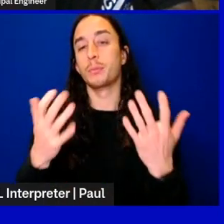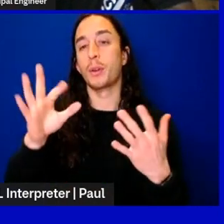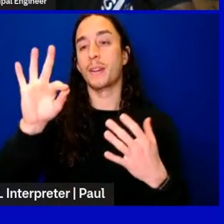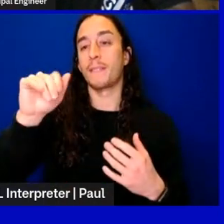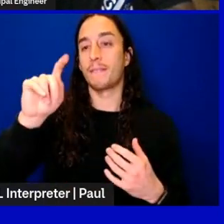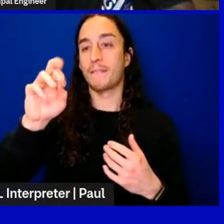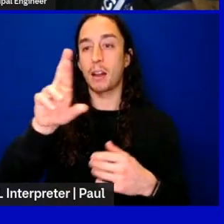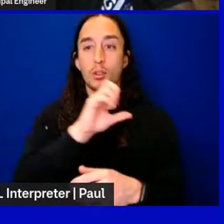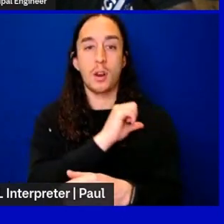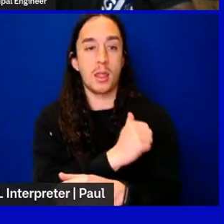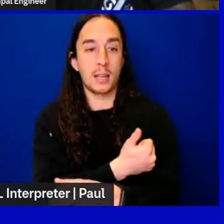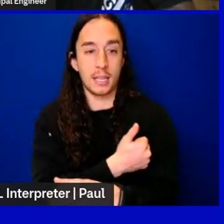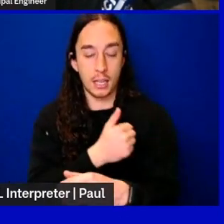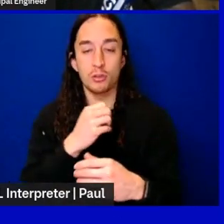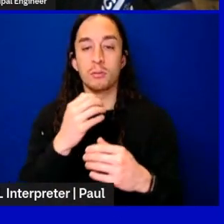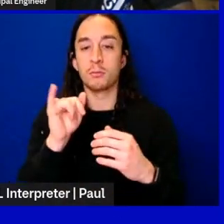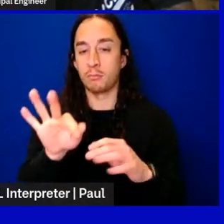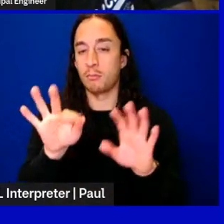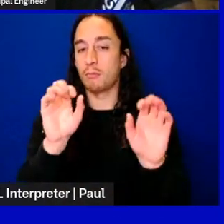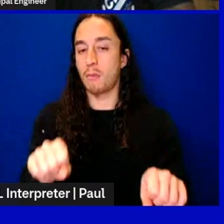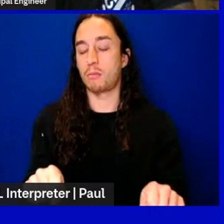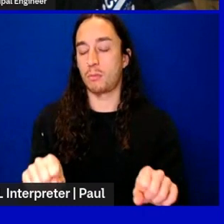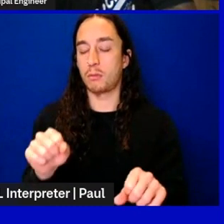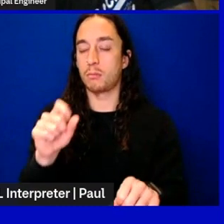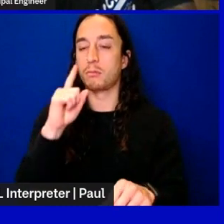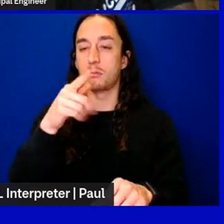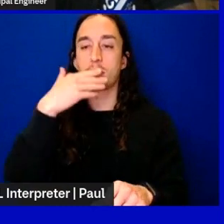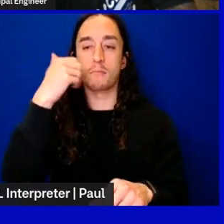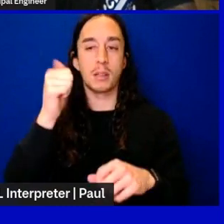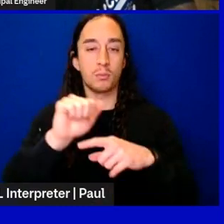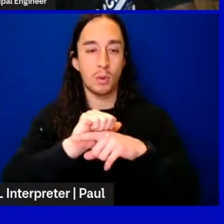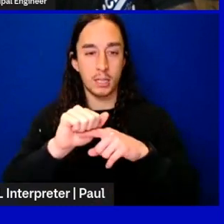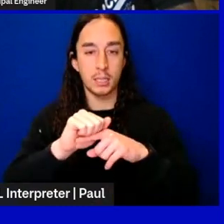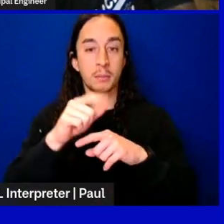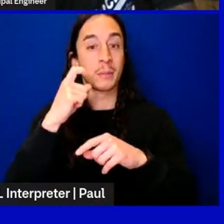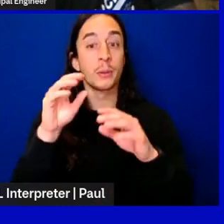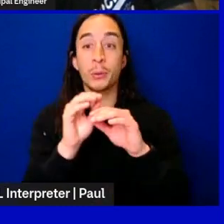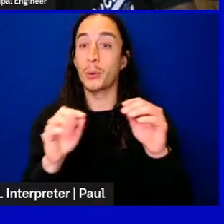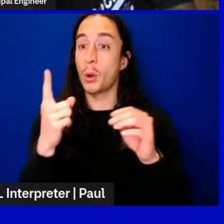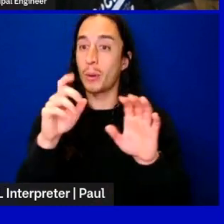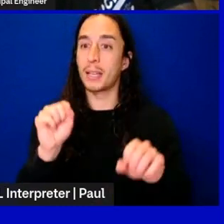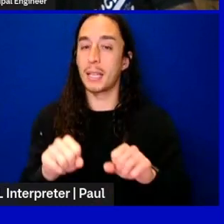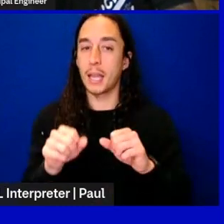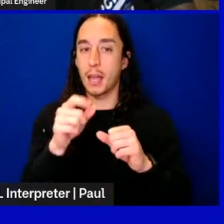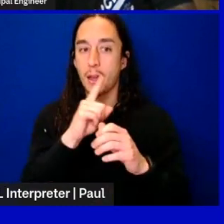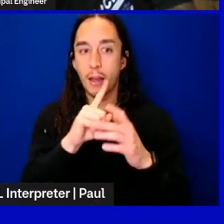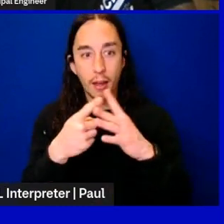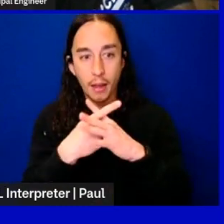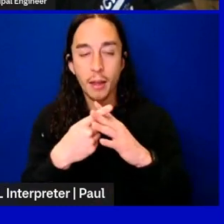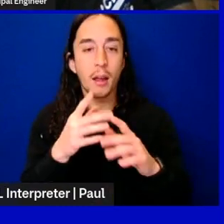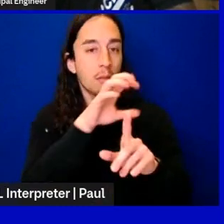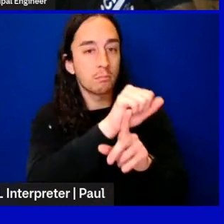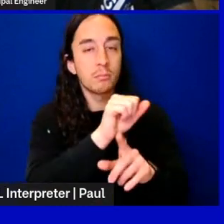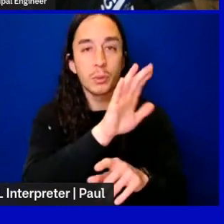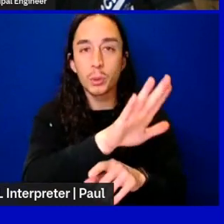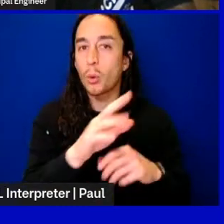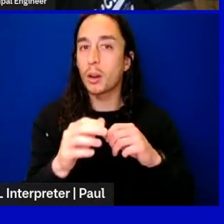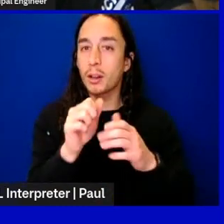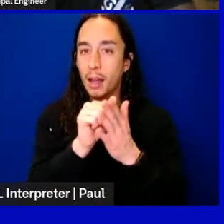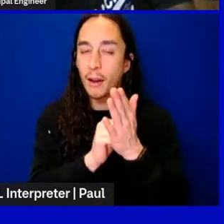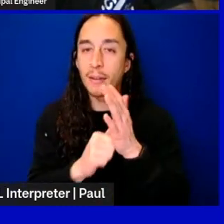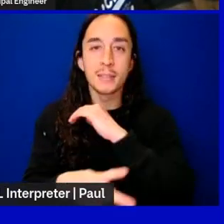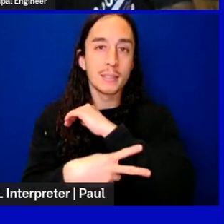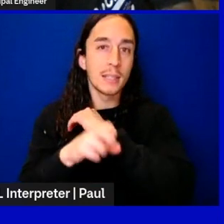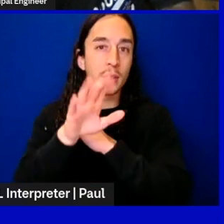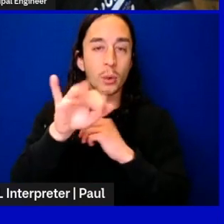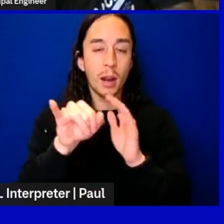authentication wherever it's possible as a best practices, because no one can sniff your account, no one can steal your identity, only